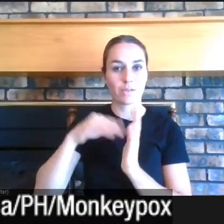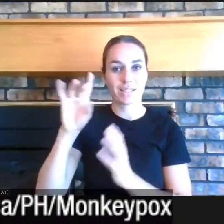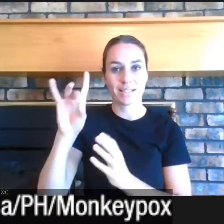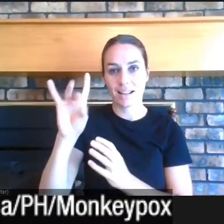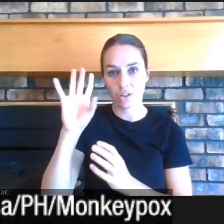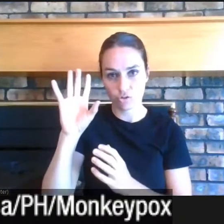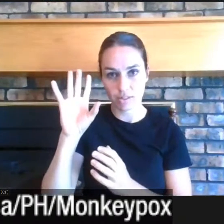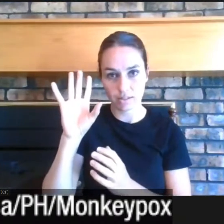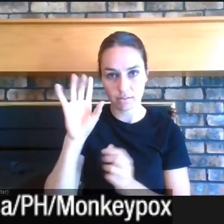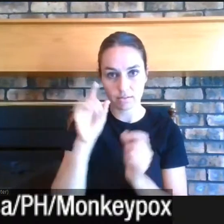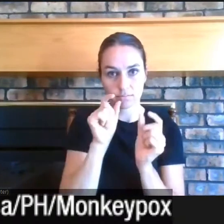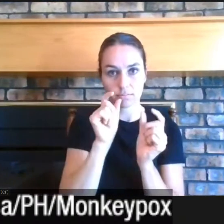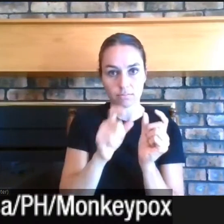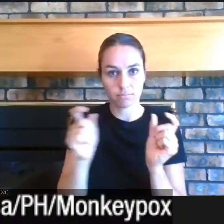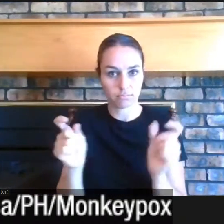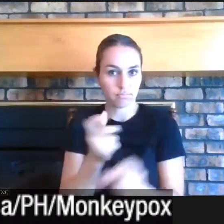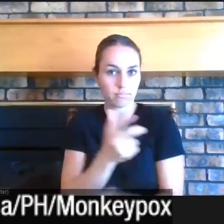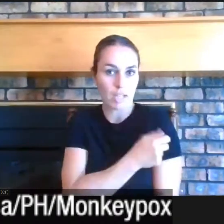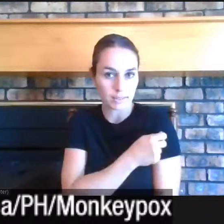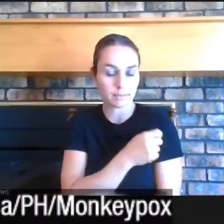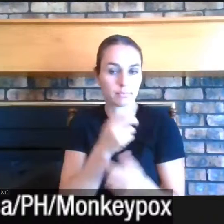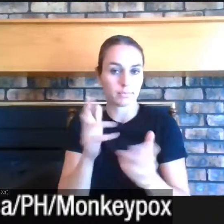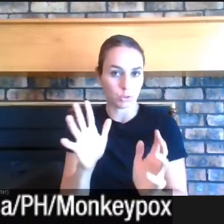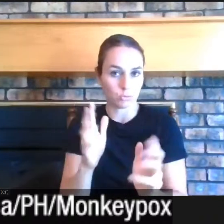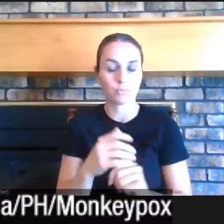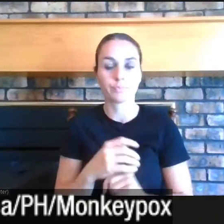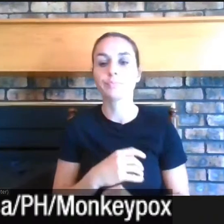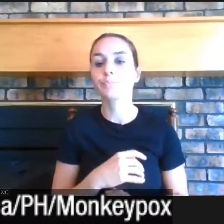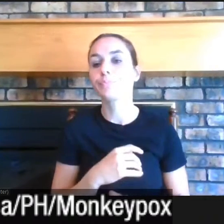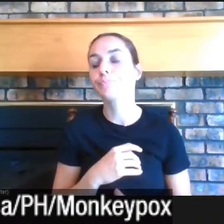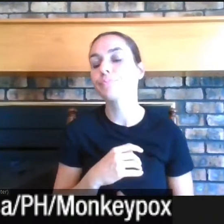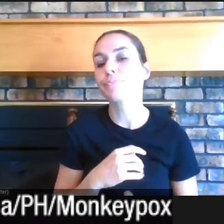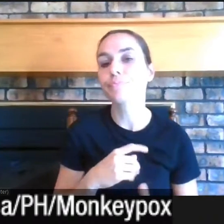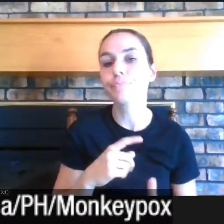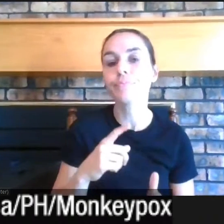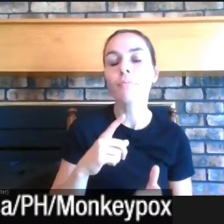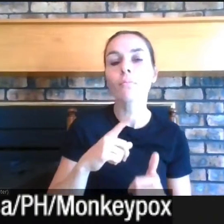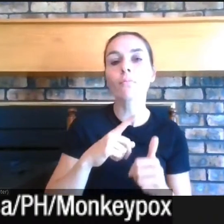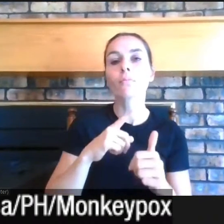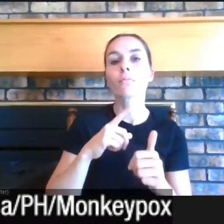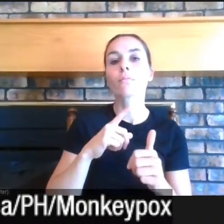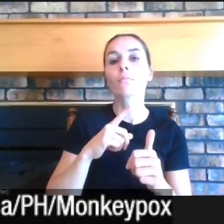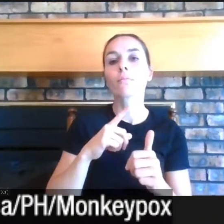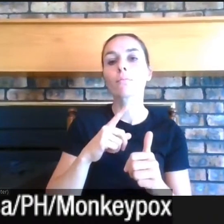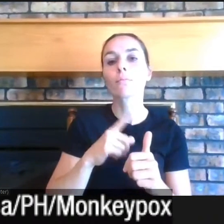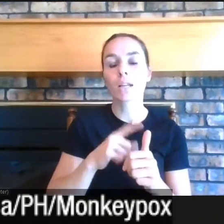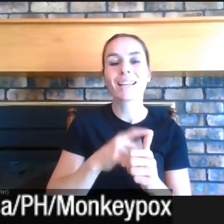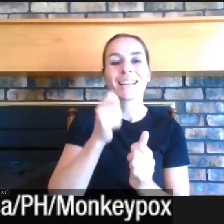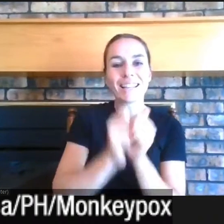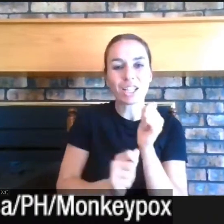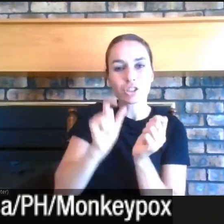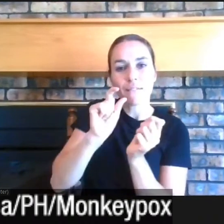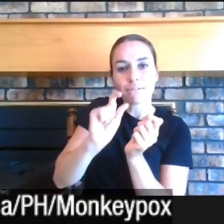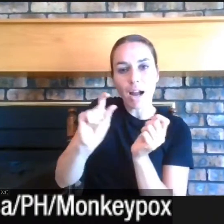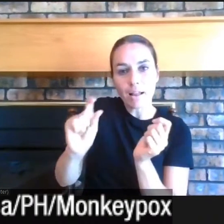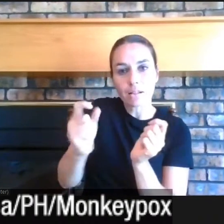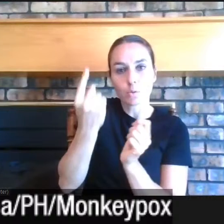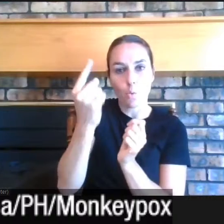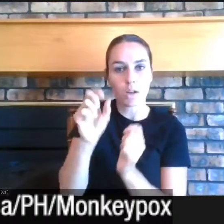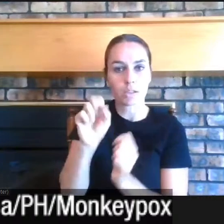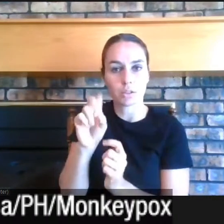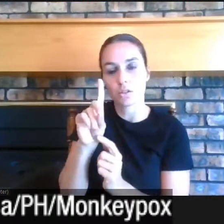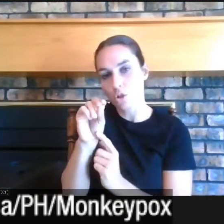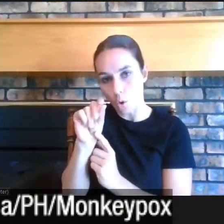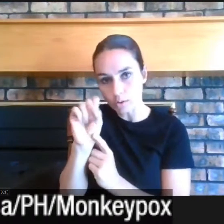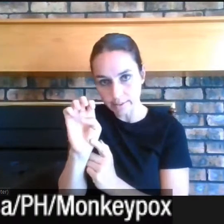6,803 doses of vaccine in Oregon. That's vials counted as single doses. We have documentation